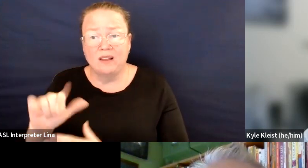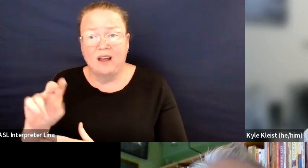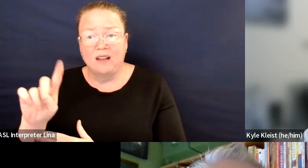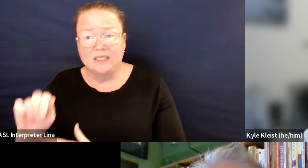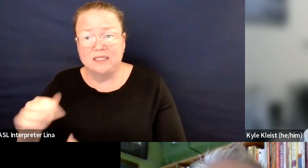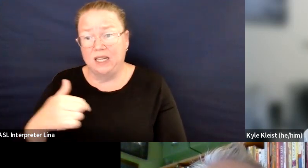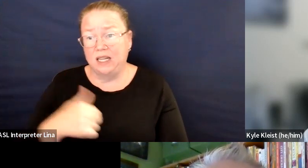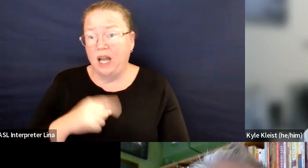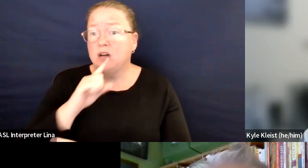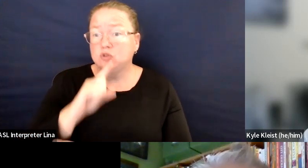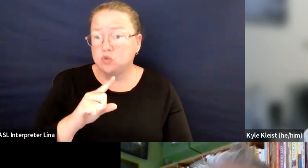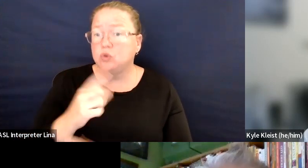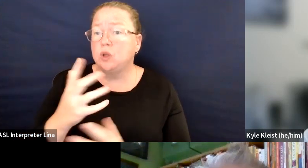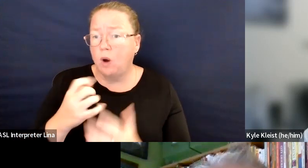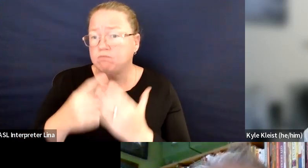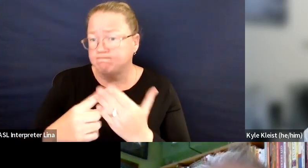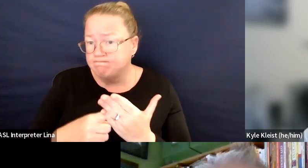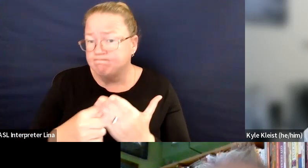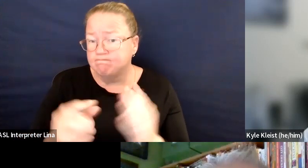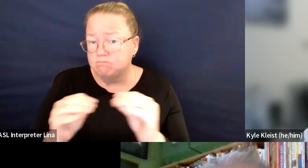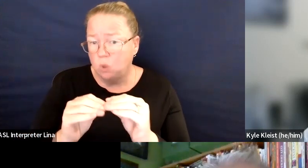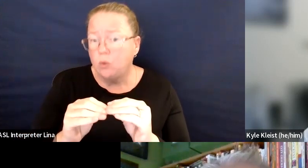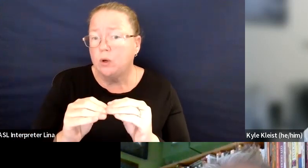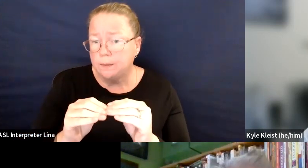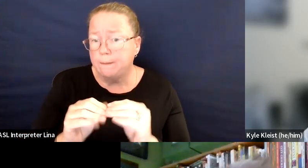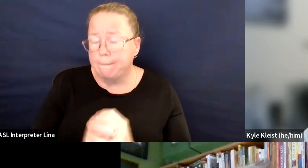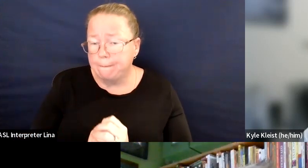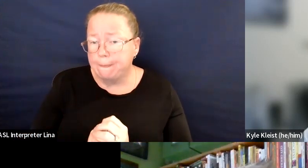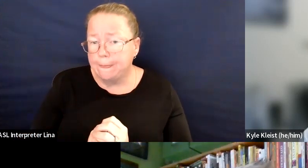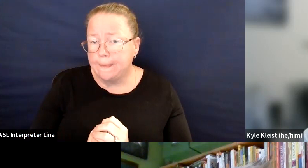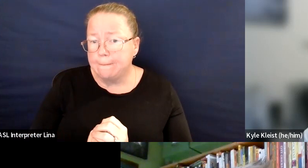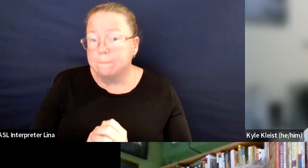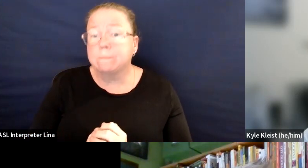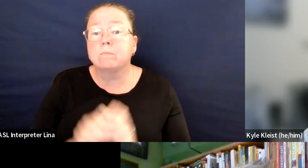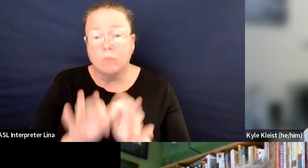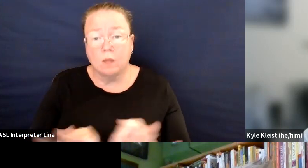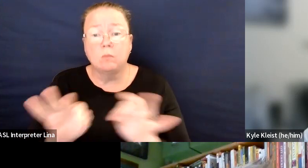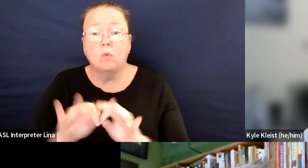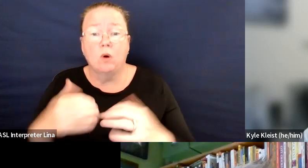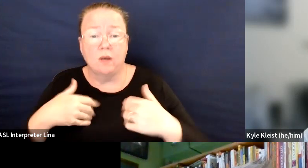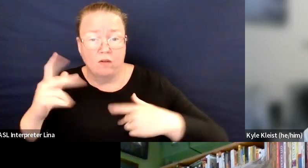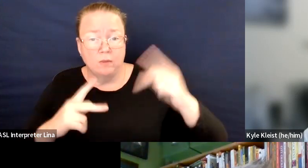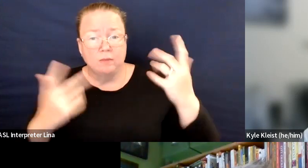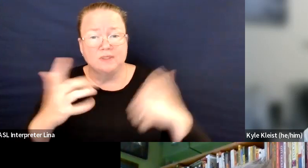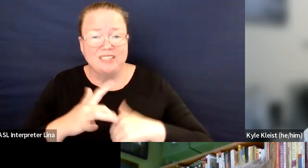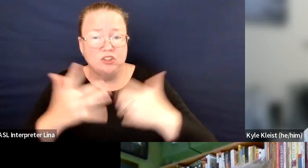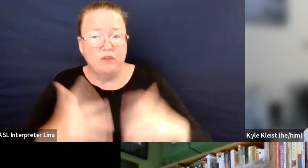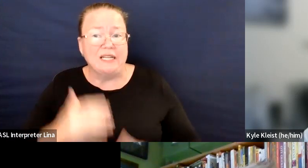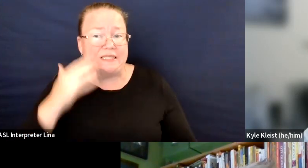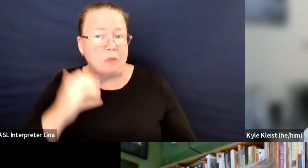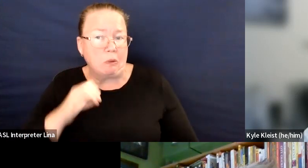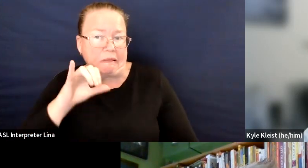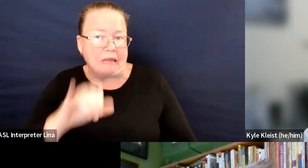really looking to have a discussion on. Yes. It's vital to have people who have been there, done that, and had